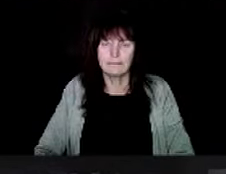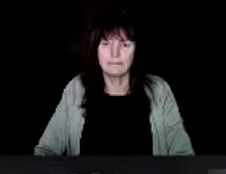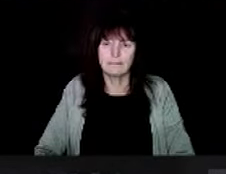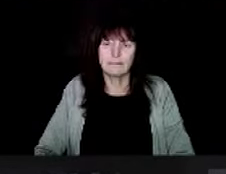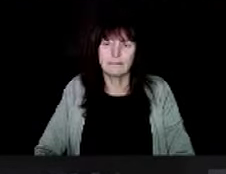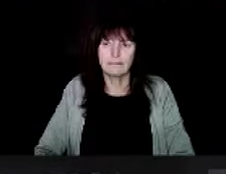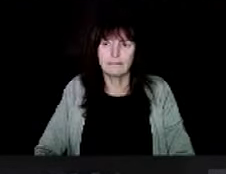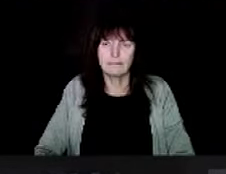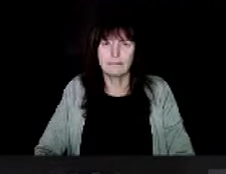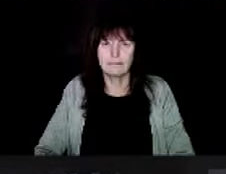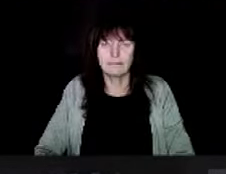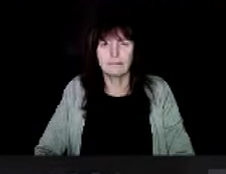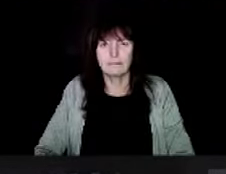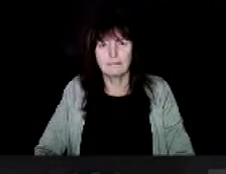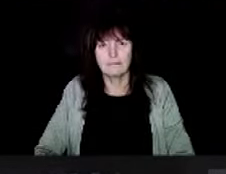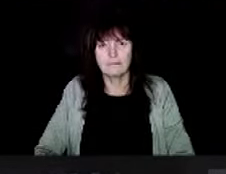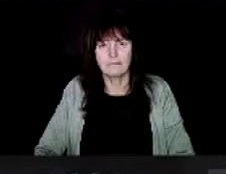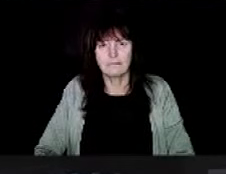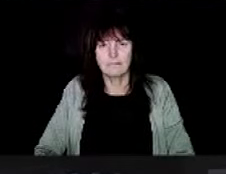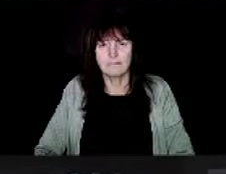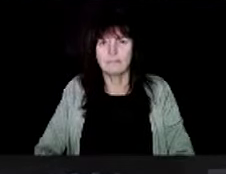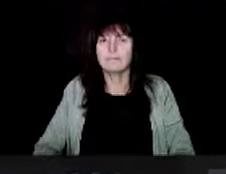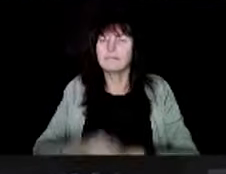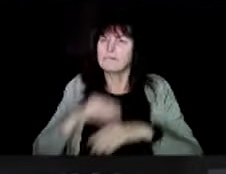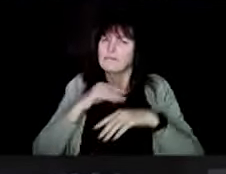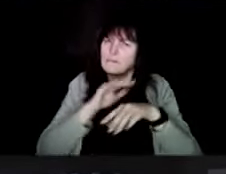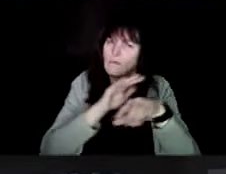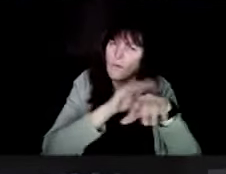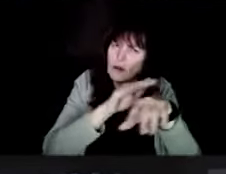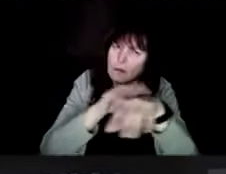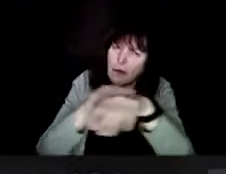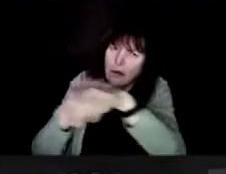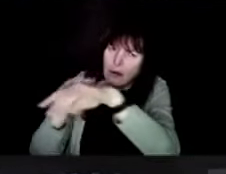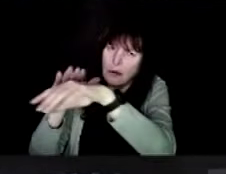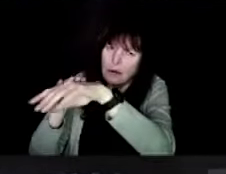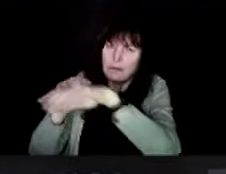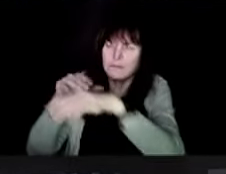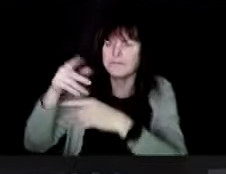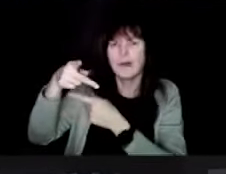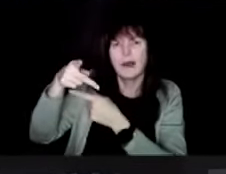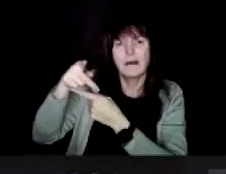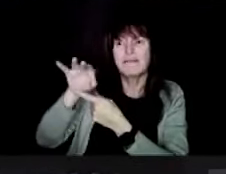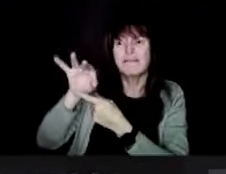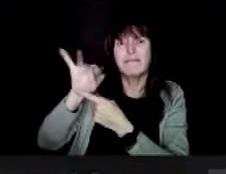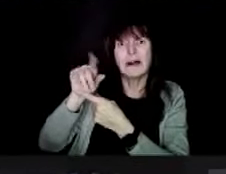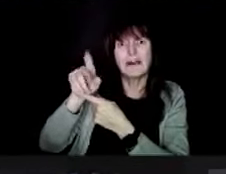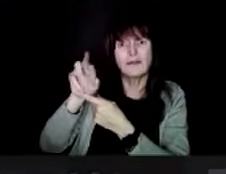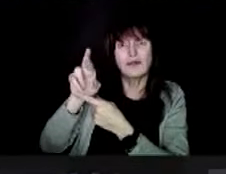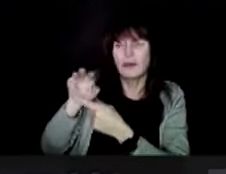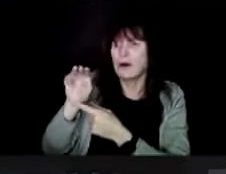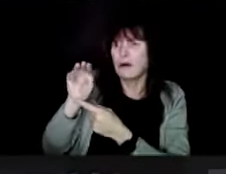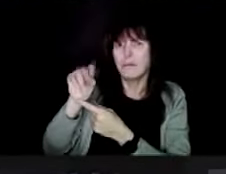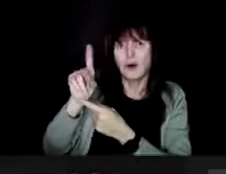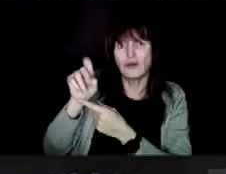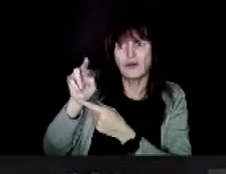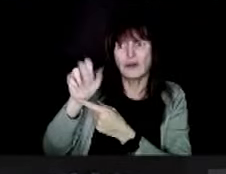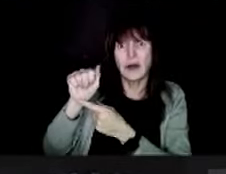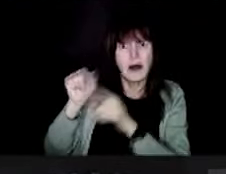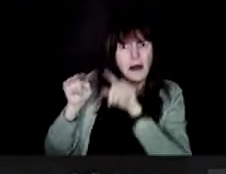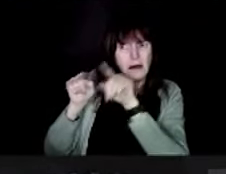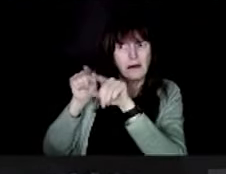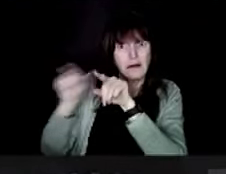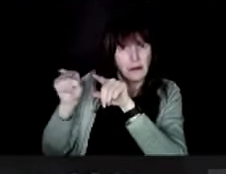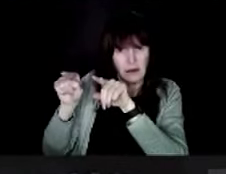reminder, both Moderna and Pfizer are equally good and provide strong protection against COVID-19 and its variants.